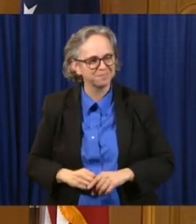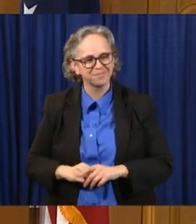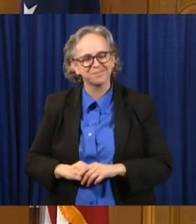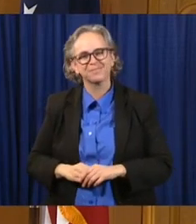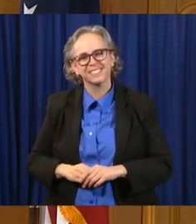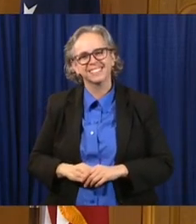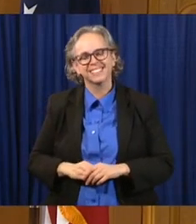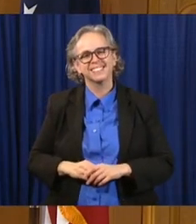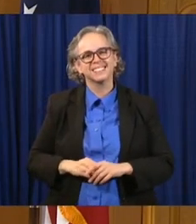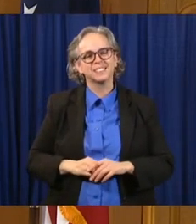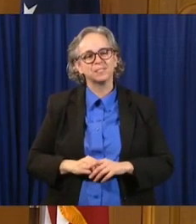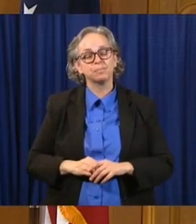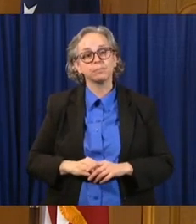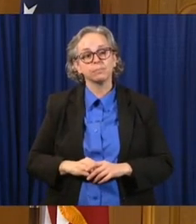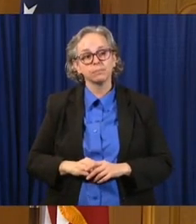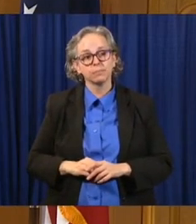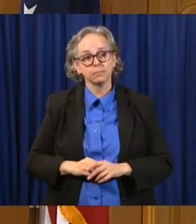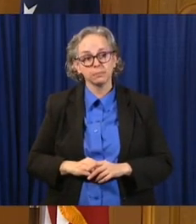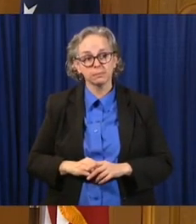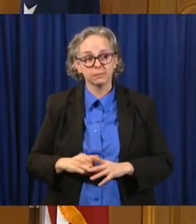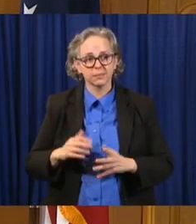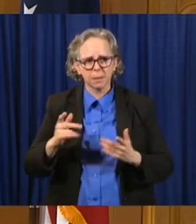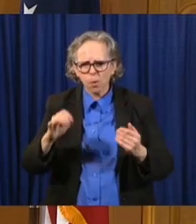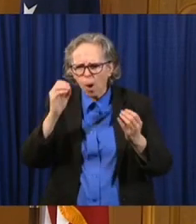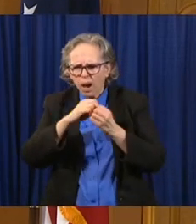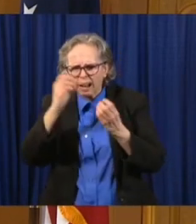You can, for information on this, visit